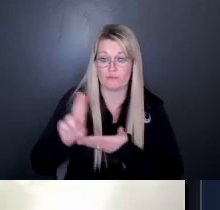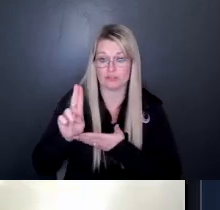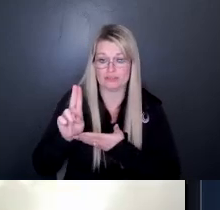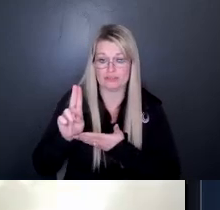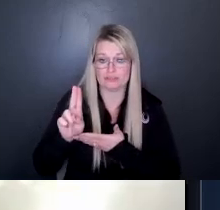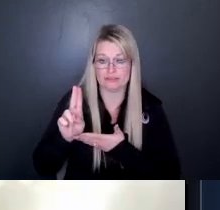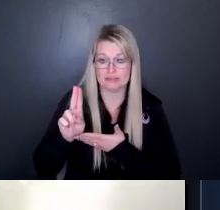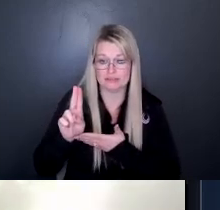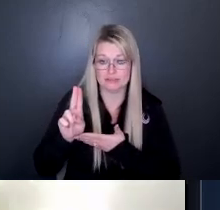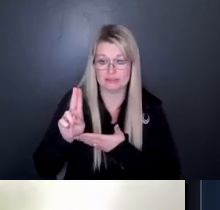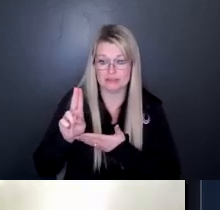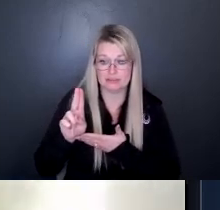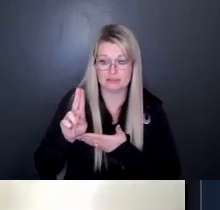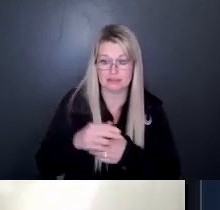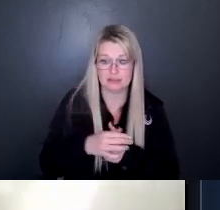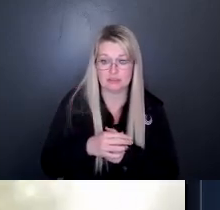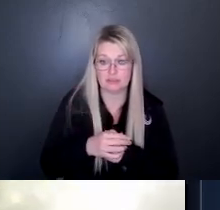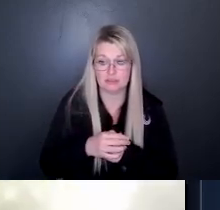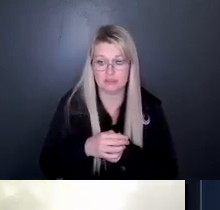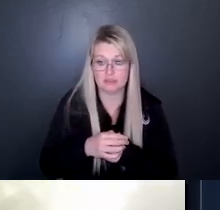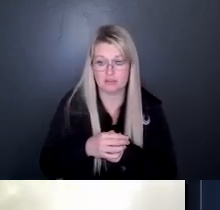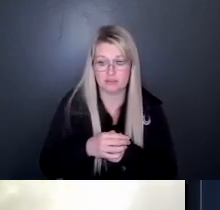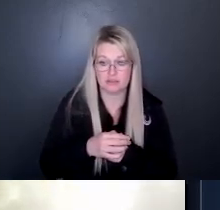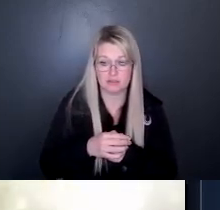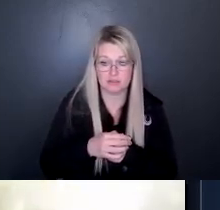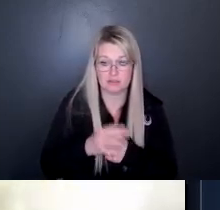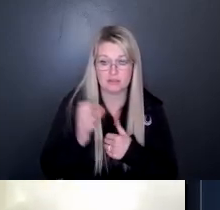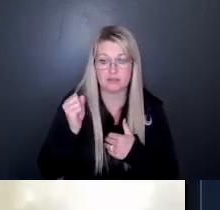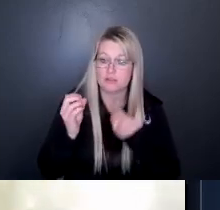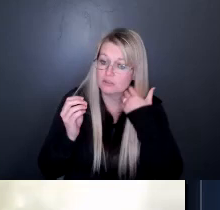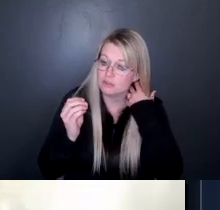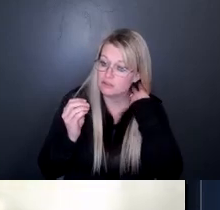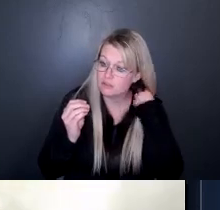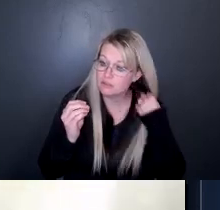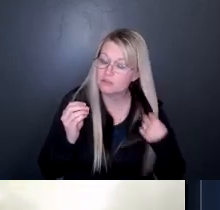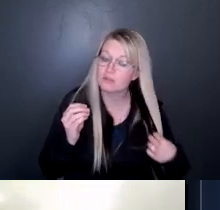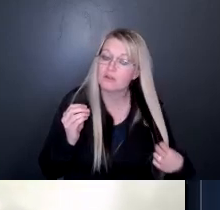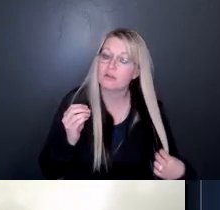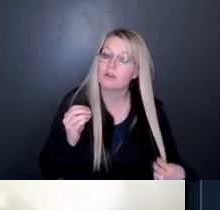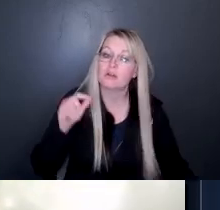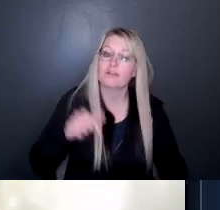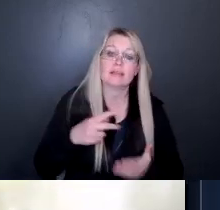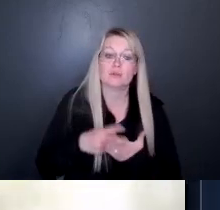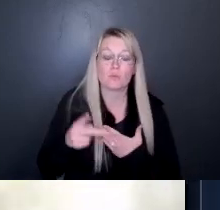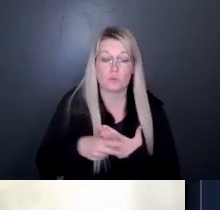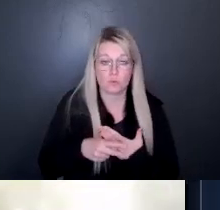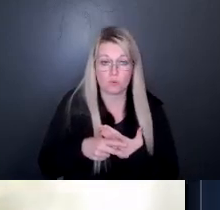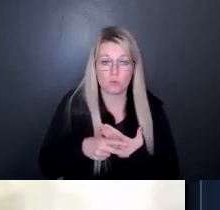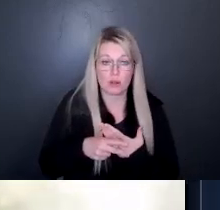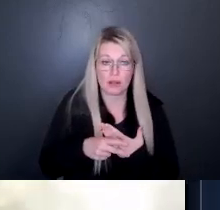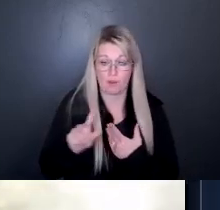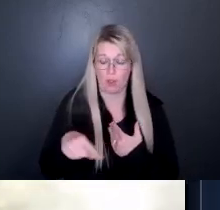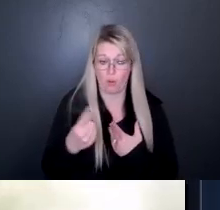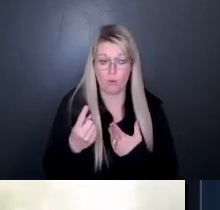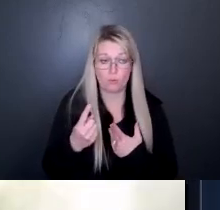here in Uganda and or elsewhere. So, this program alone